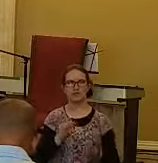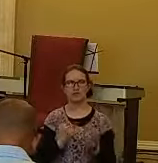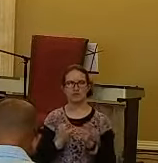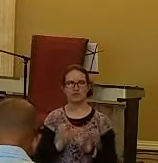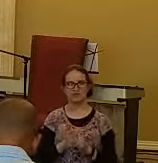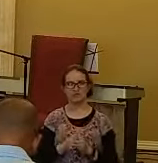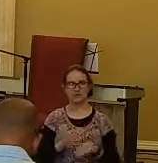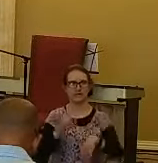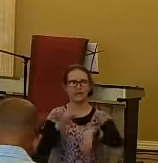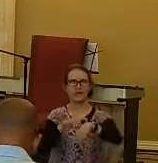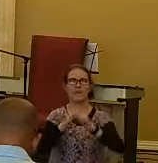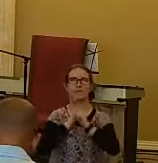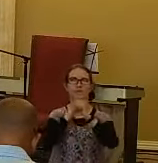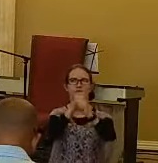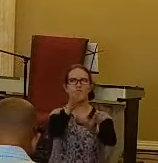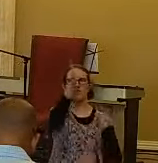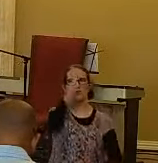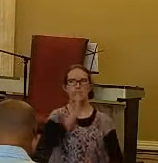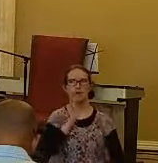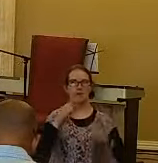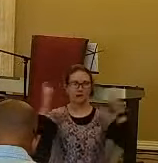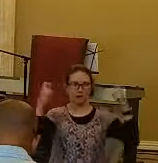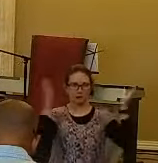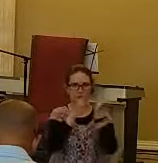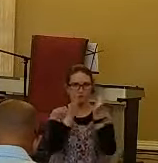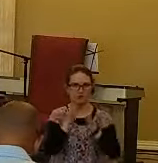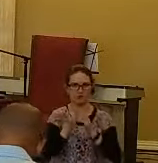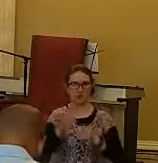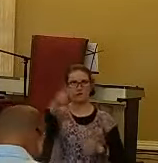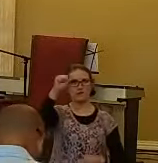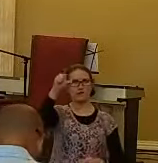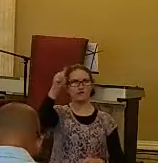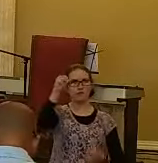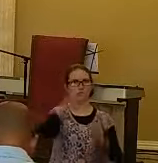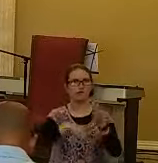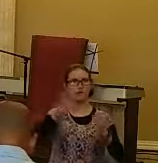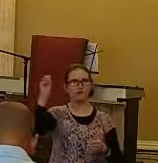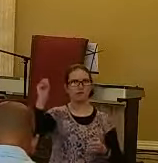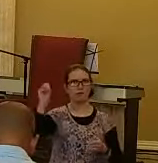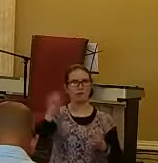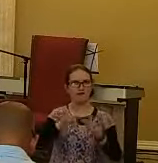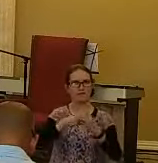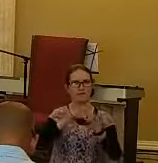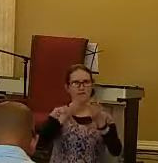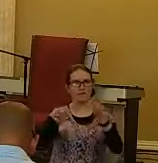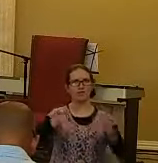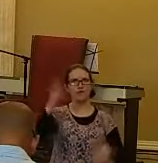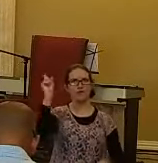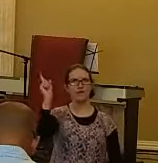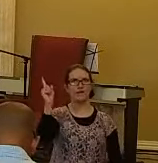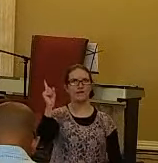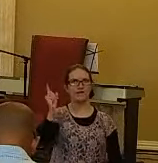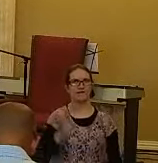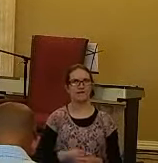Jesus, it's time to trust God. Hallelujah, yes, sir. Jesus. Yes, sir. Psalm 20, beginning with verse 1.